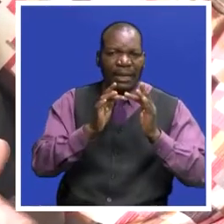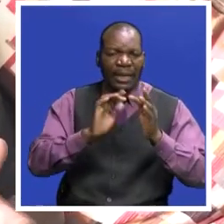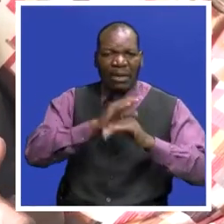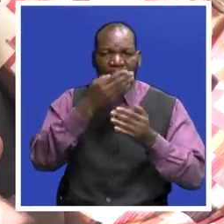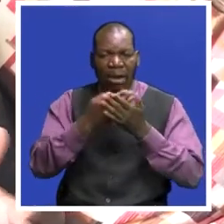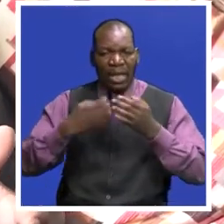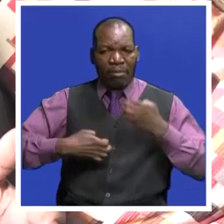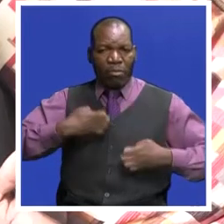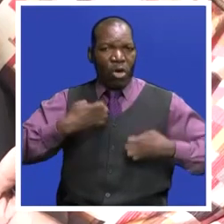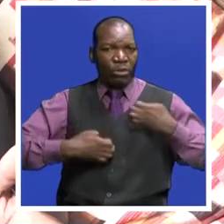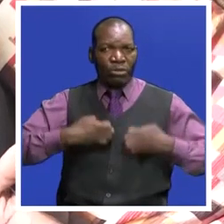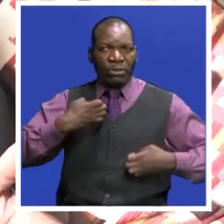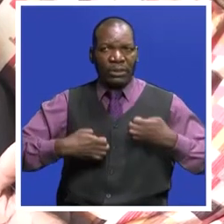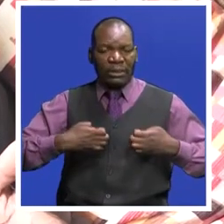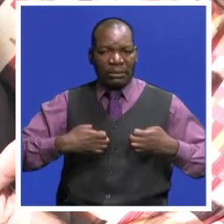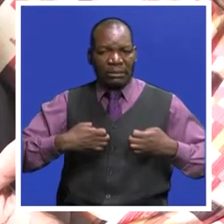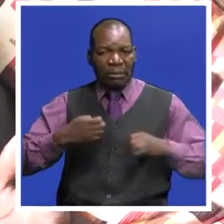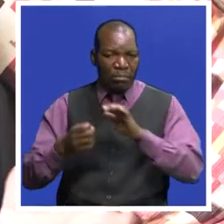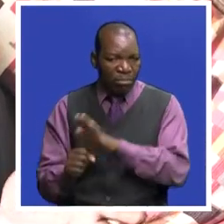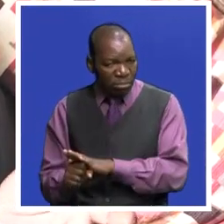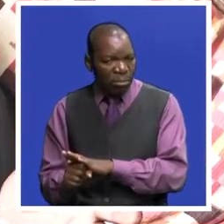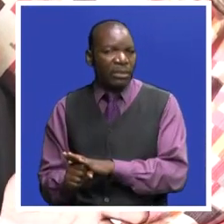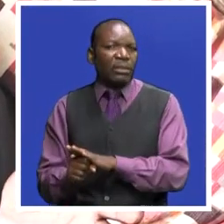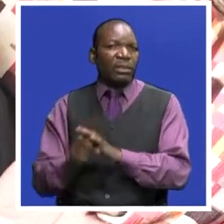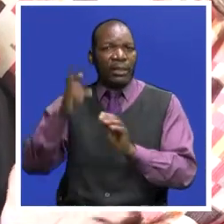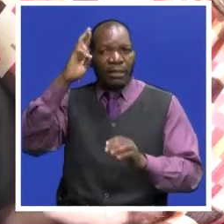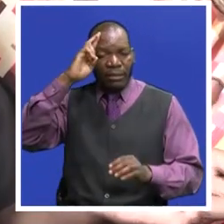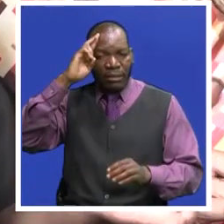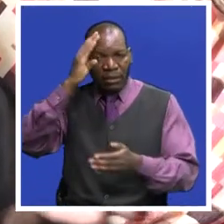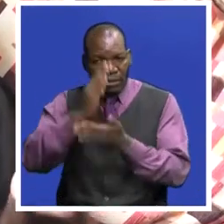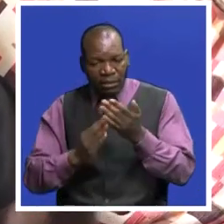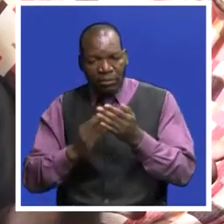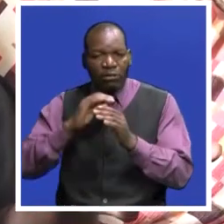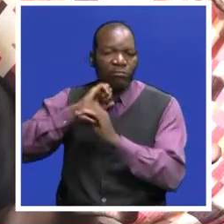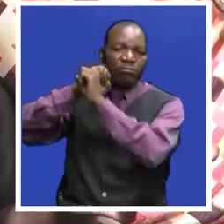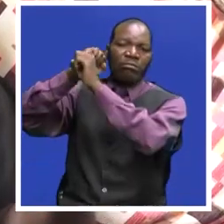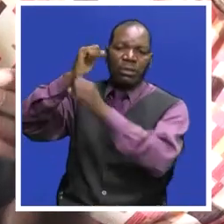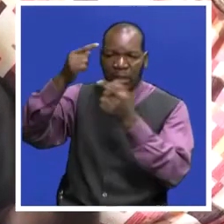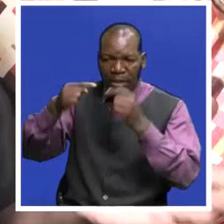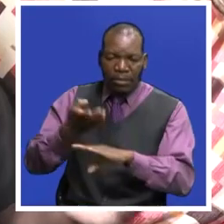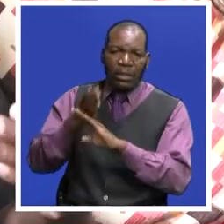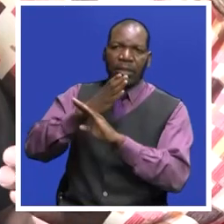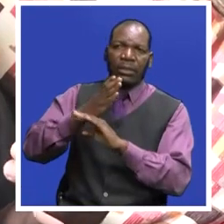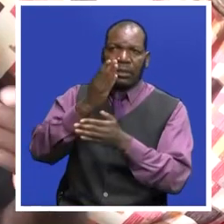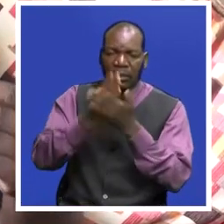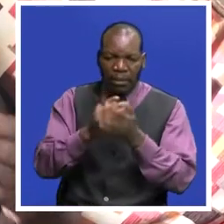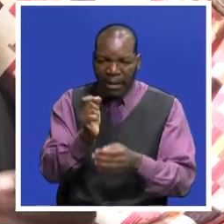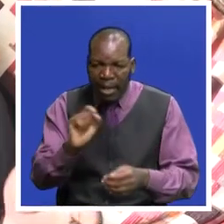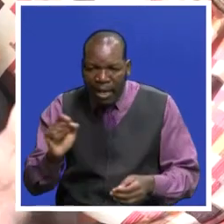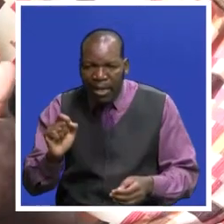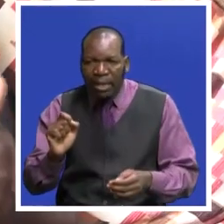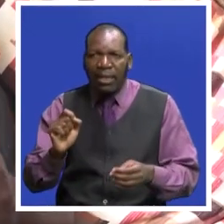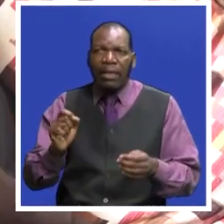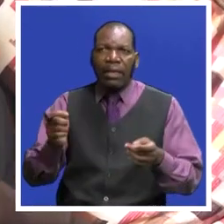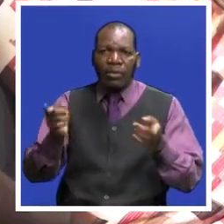all these emotions, they are hidden. If we remember some of the suicides that happened before, some would write and say, by